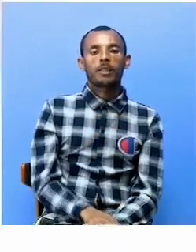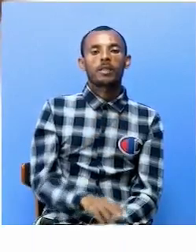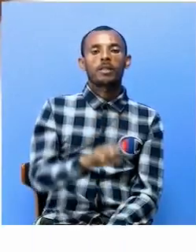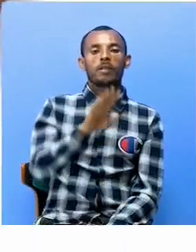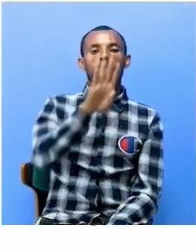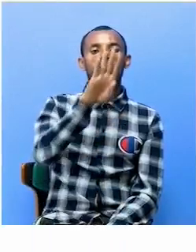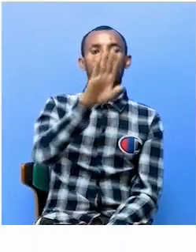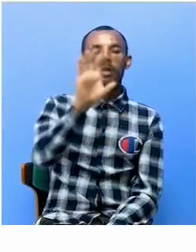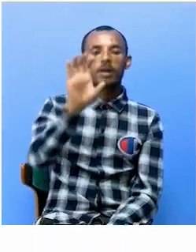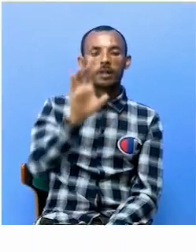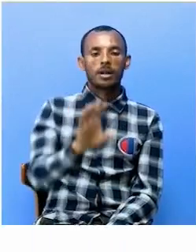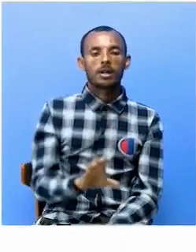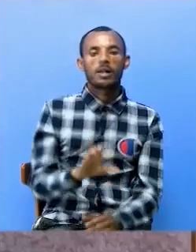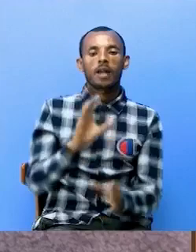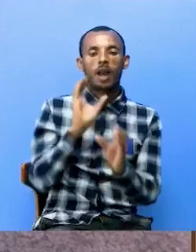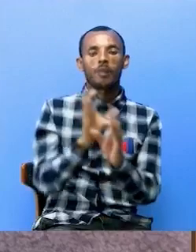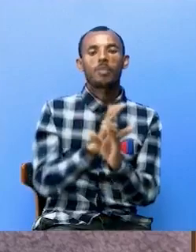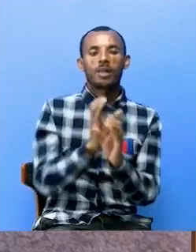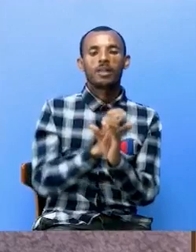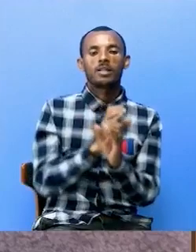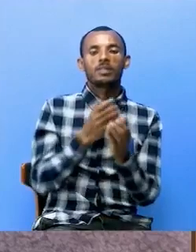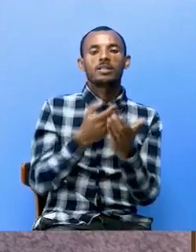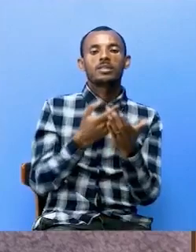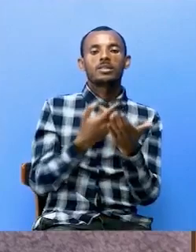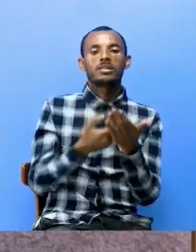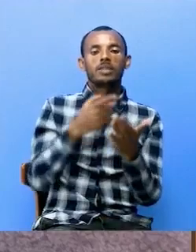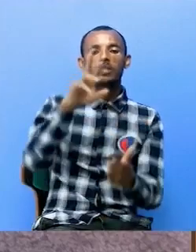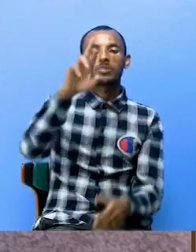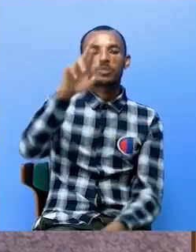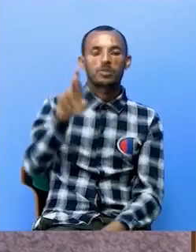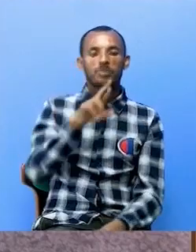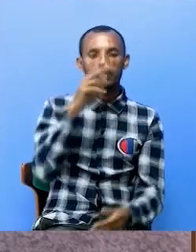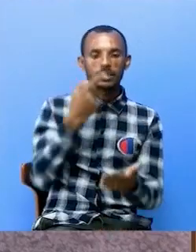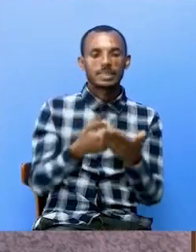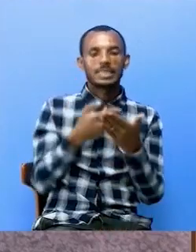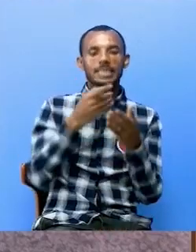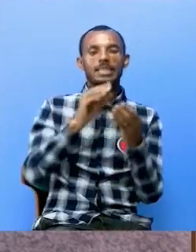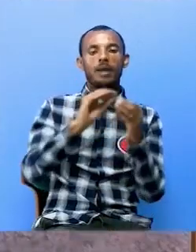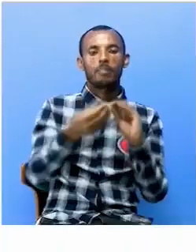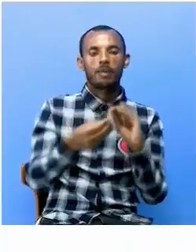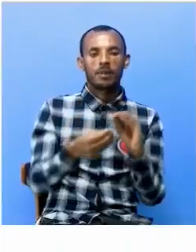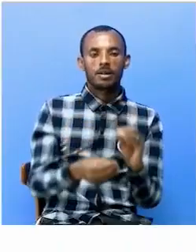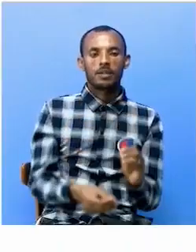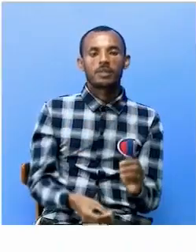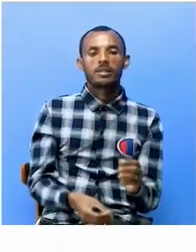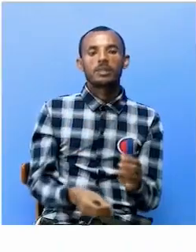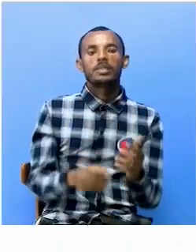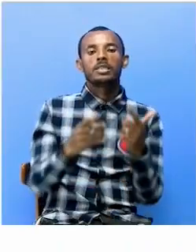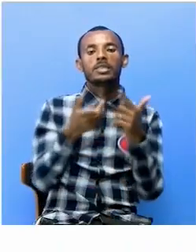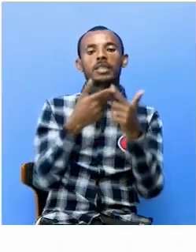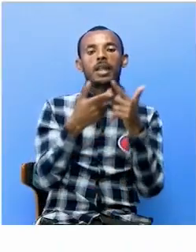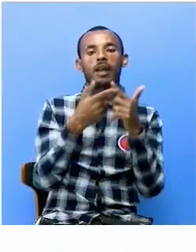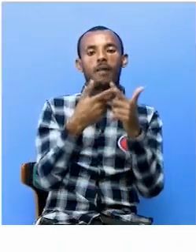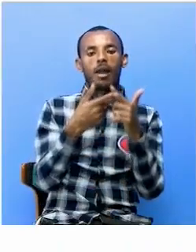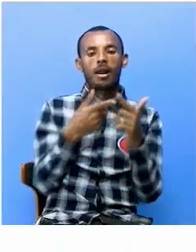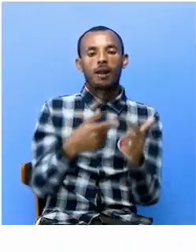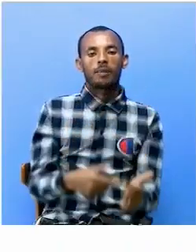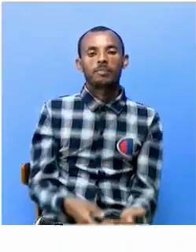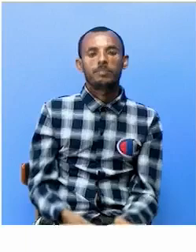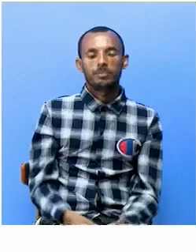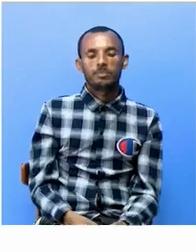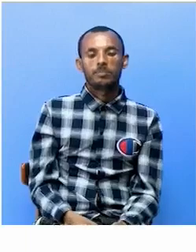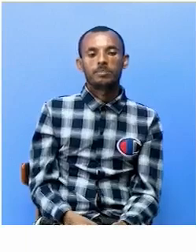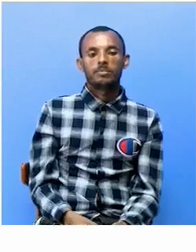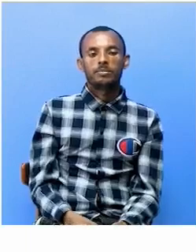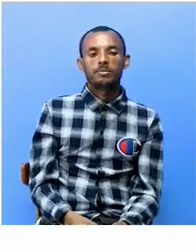400. Okay, calculate the square root of these numbers. The second one,